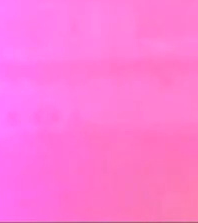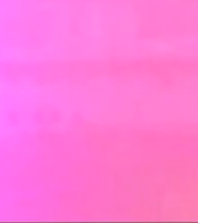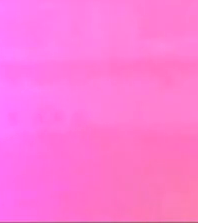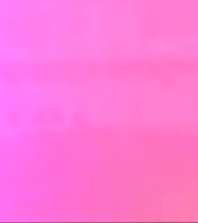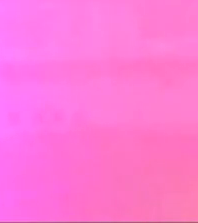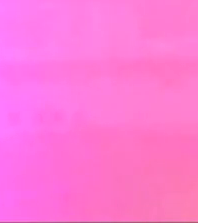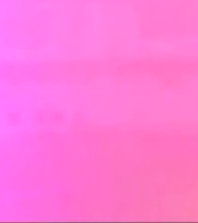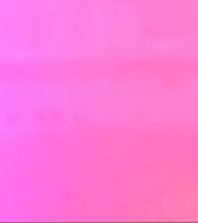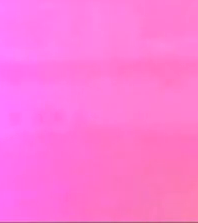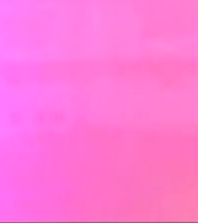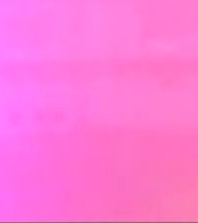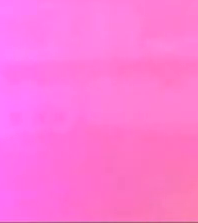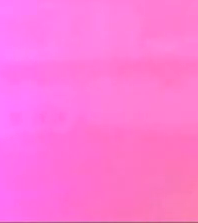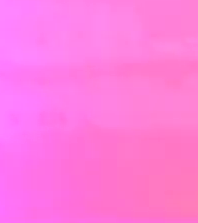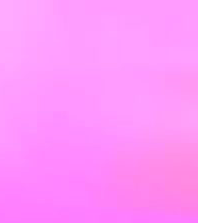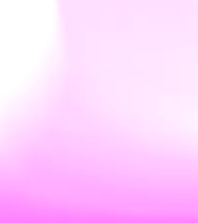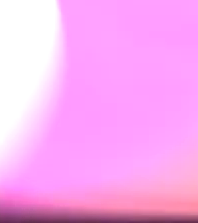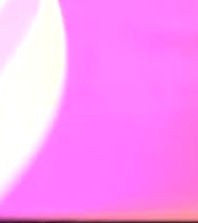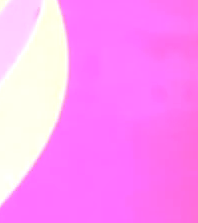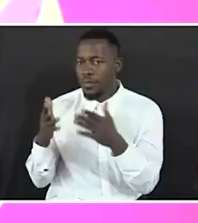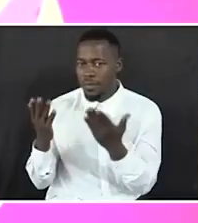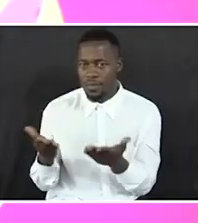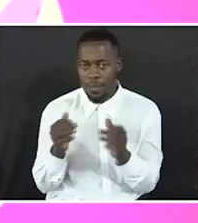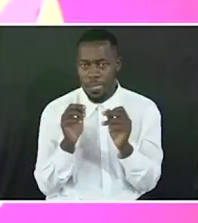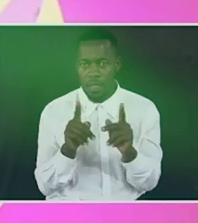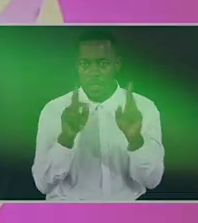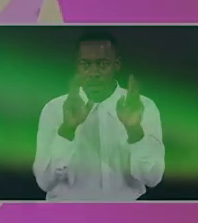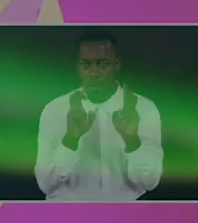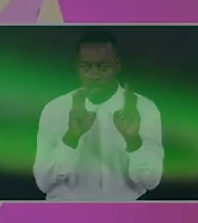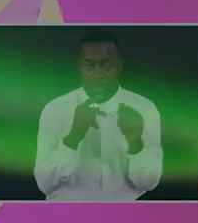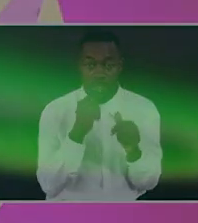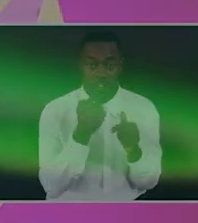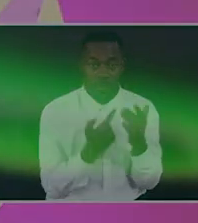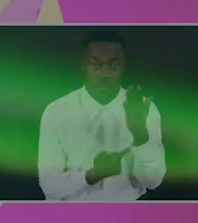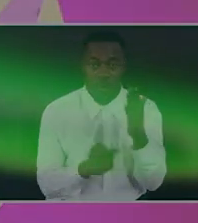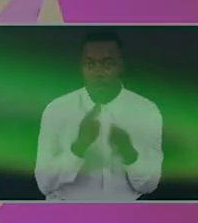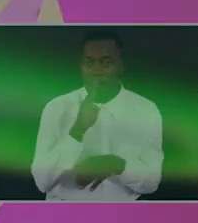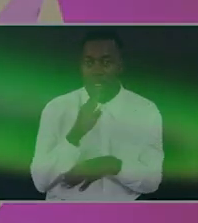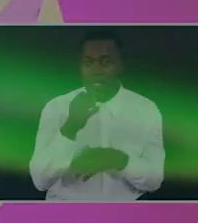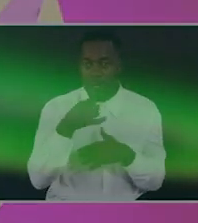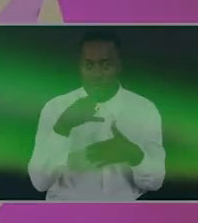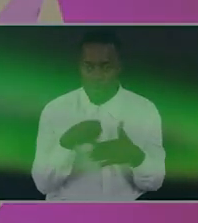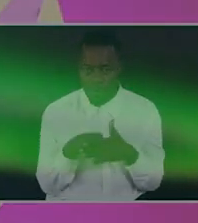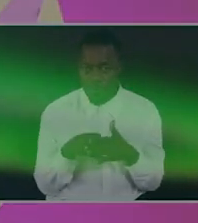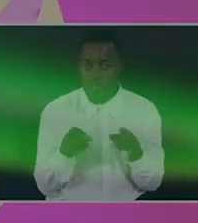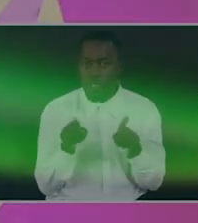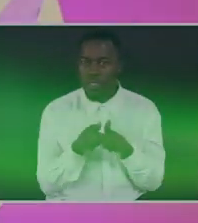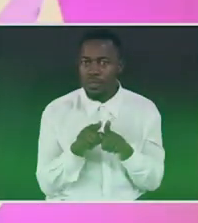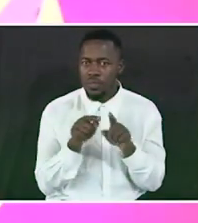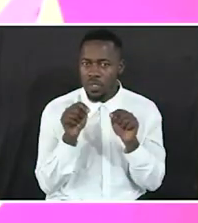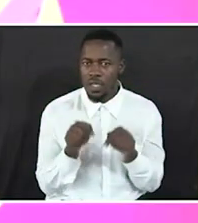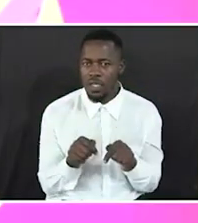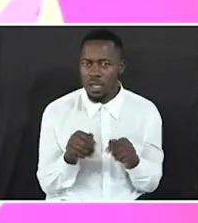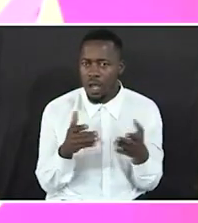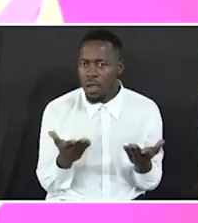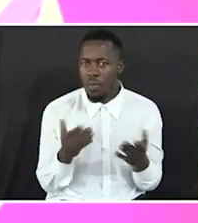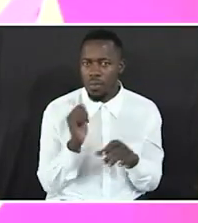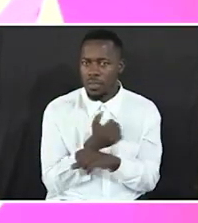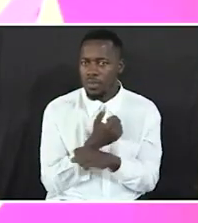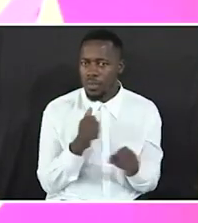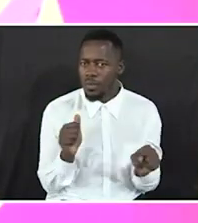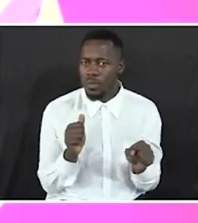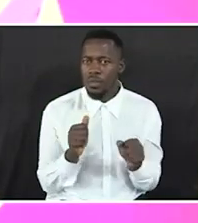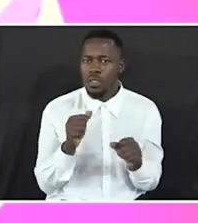rightly process of education. But today, we want to see, we cannot get involved out